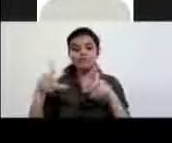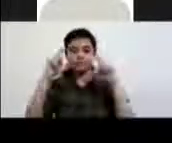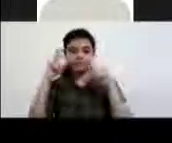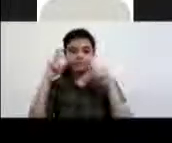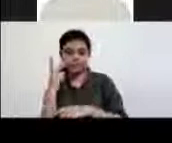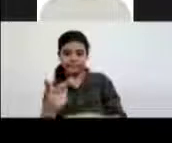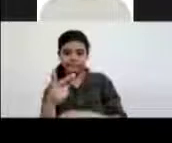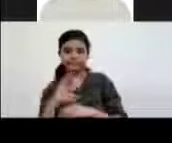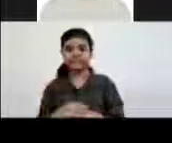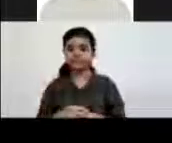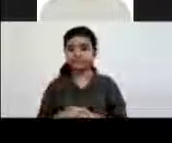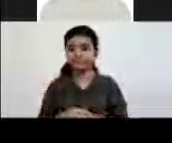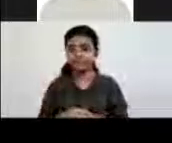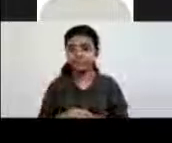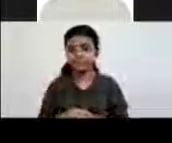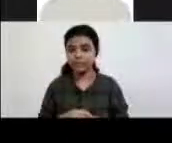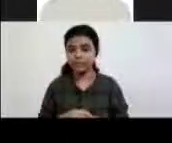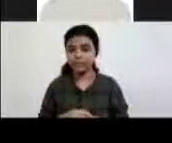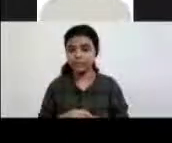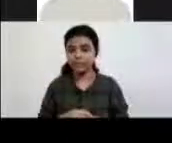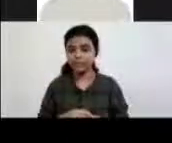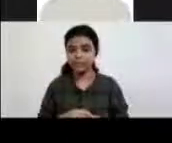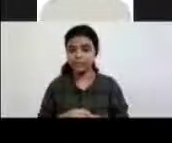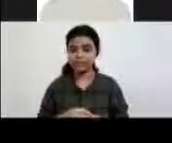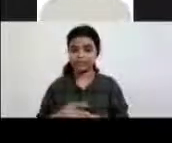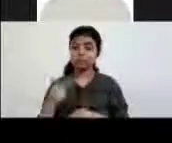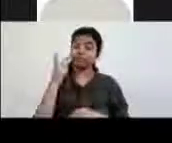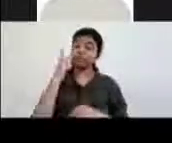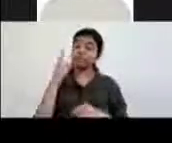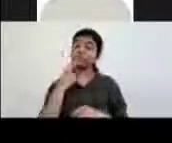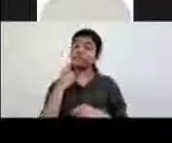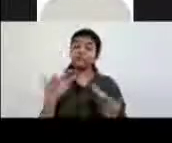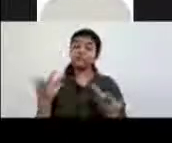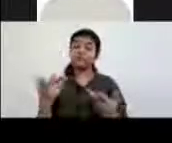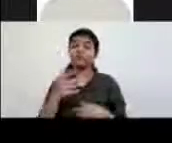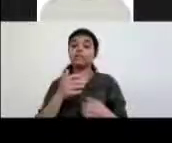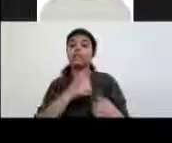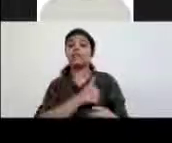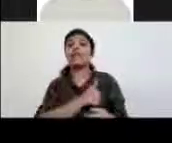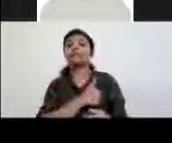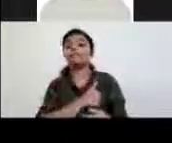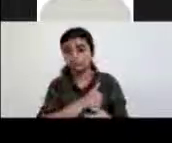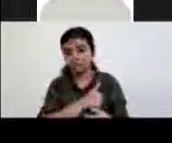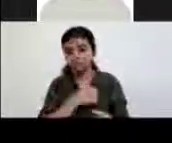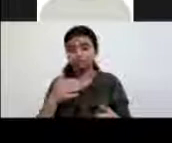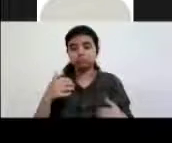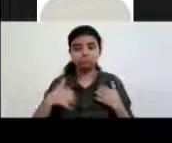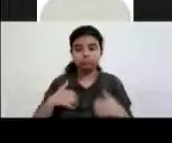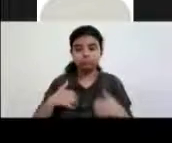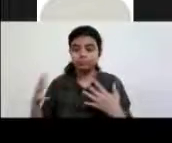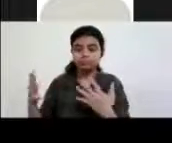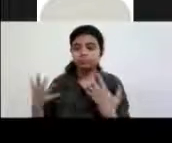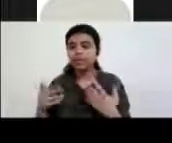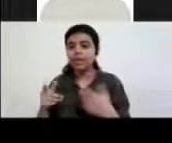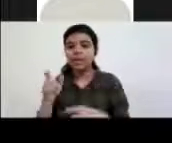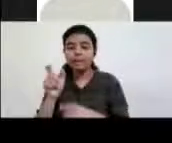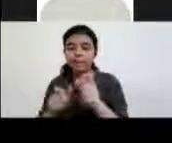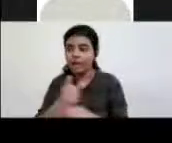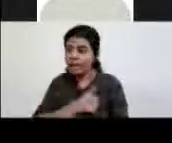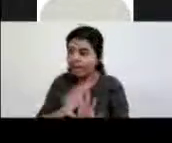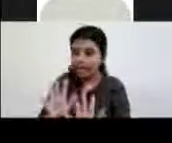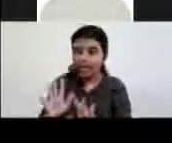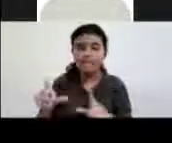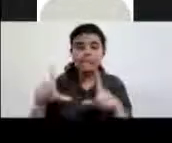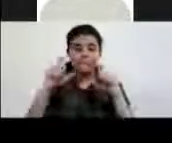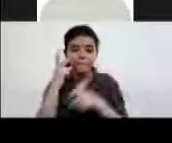I said, that the attitude is something that interests me. There is this one picture